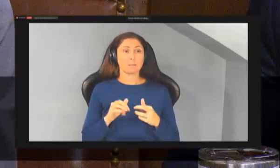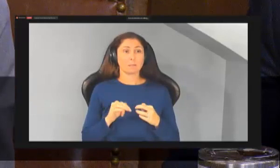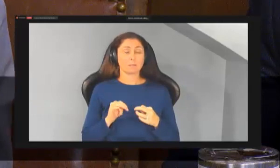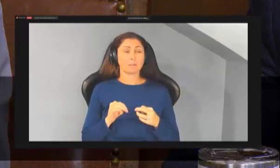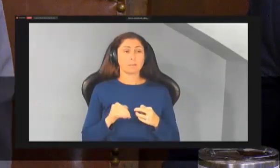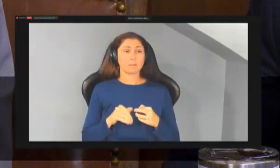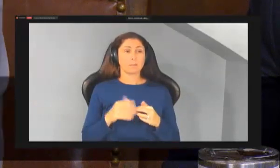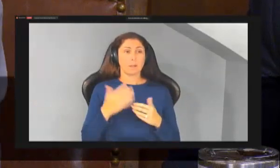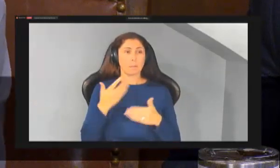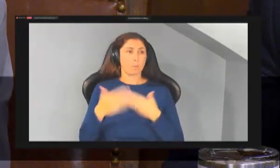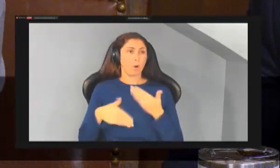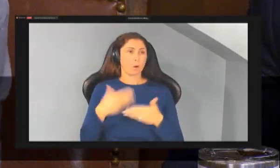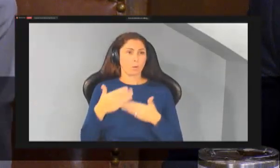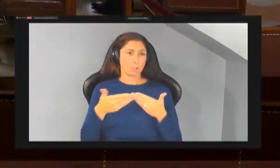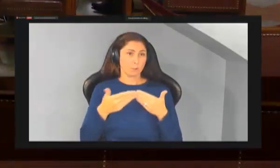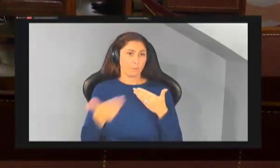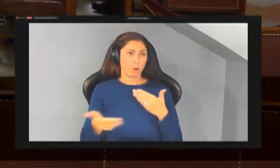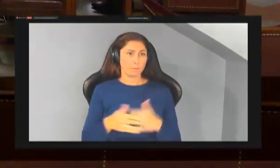progress thus far.